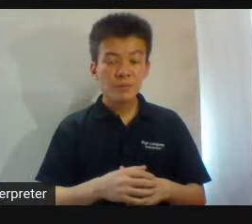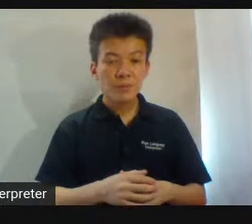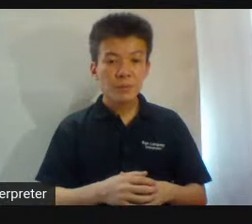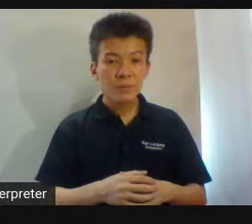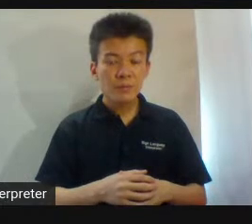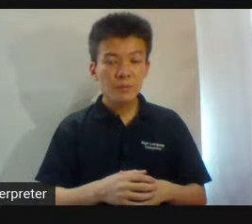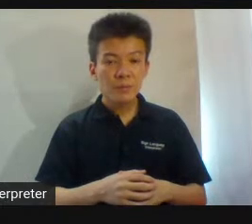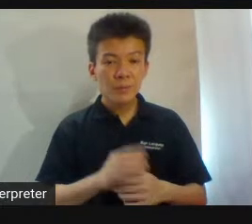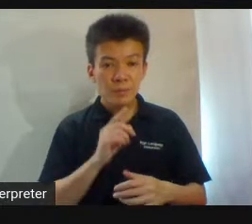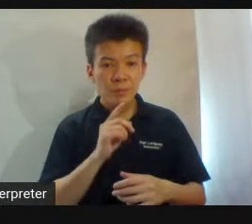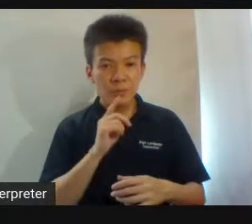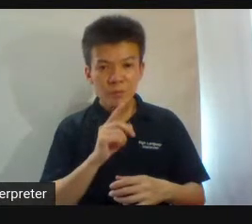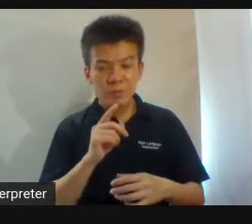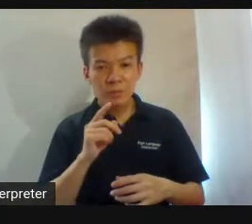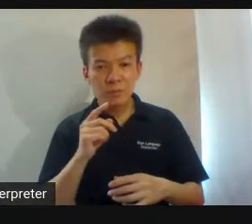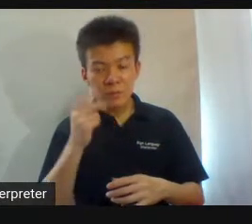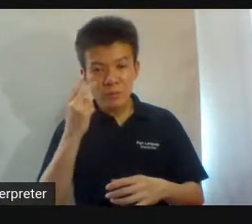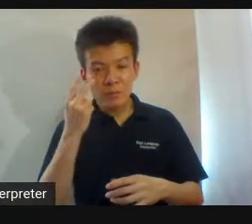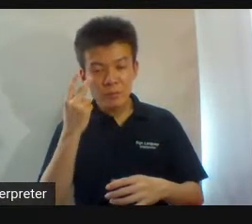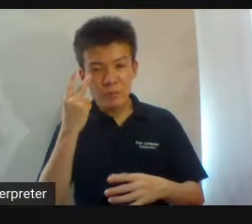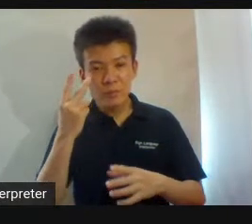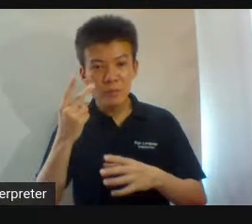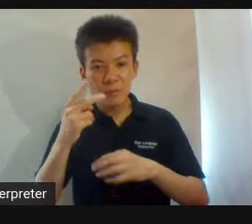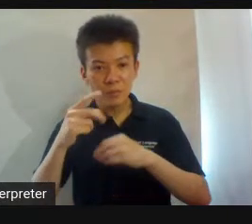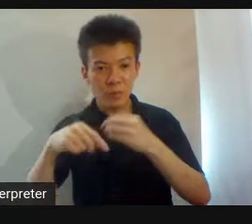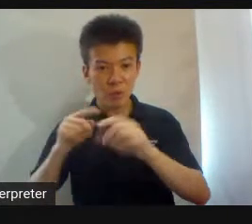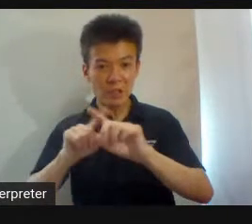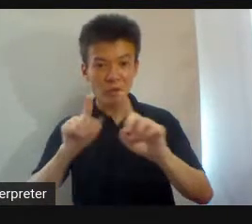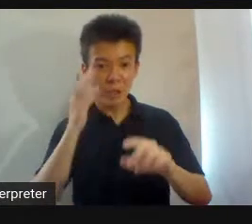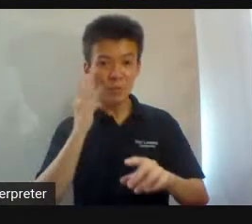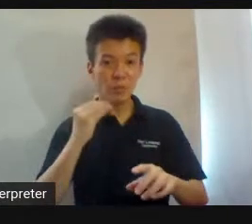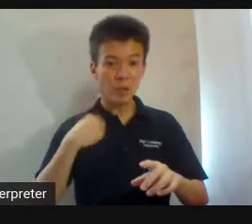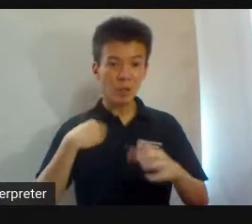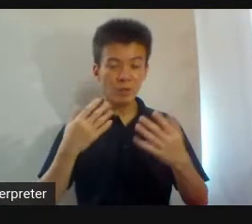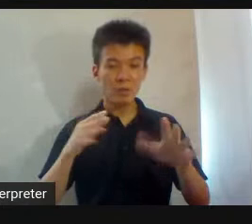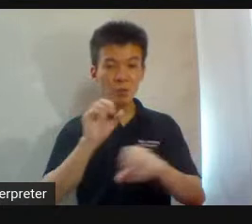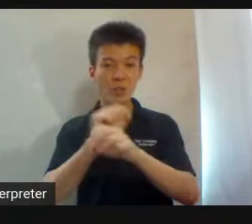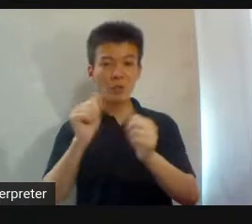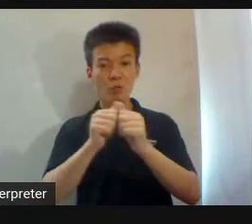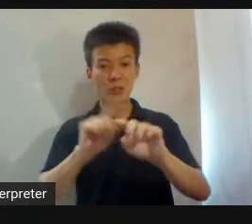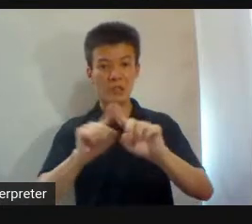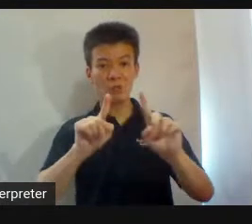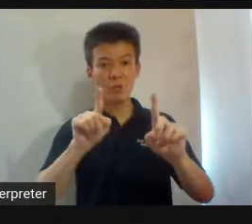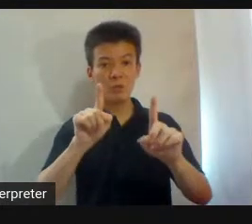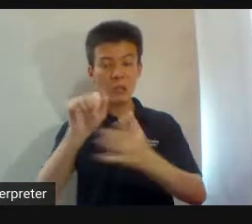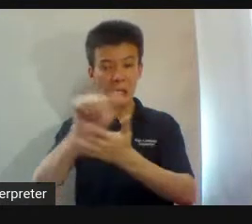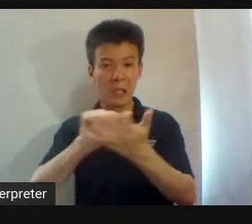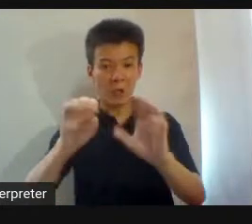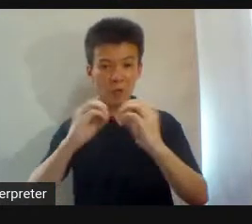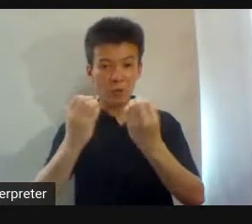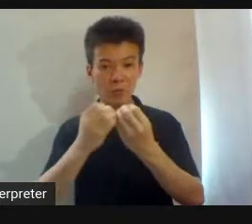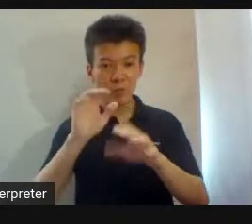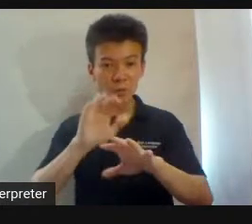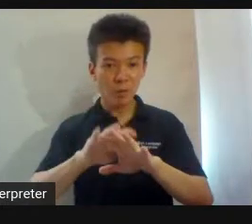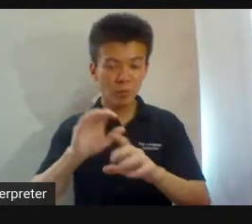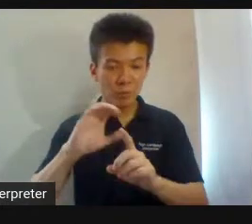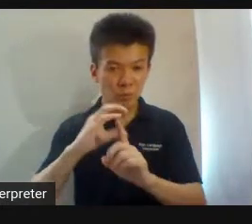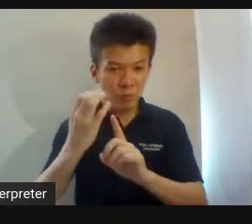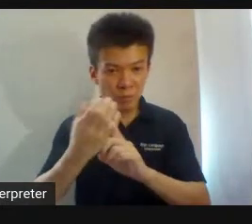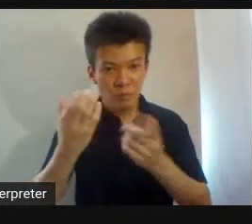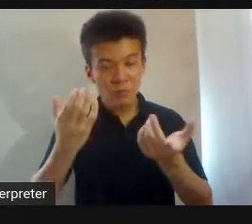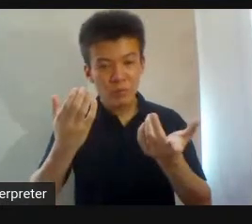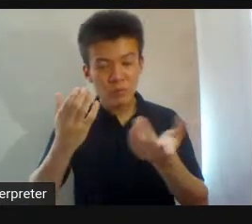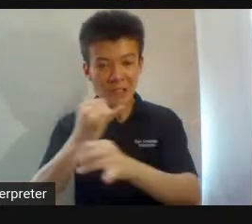I was just reflecting on all the different experiences I've had working with different arts organizations or cultural institutions in